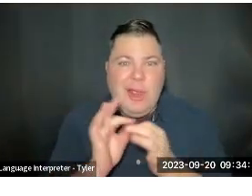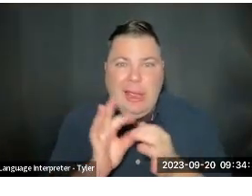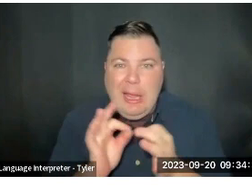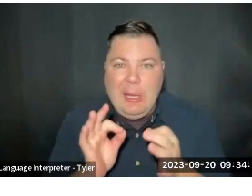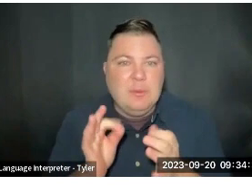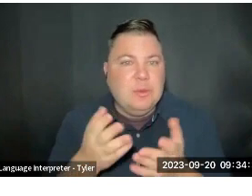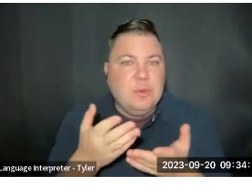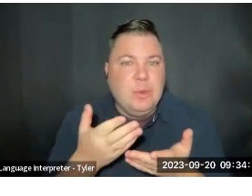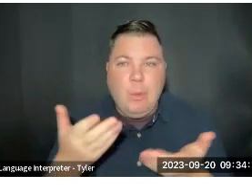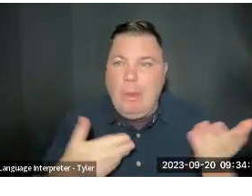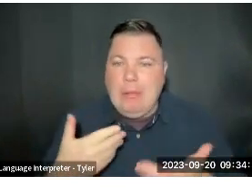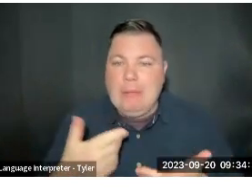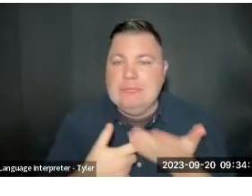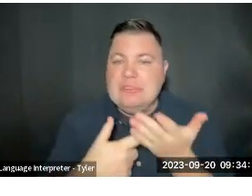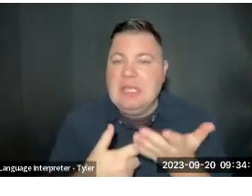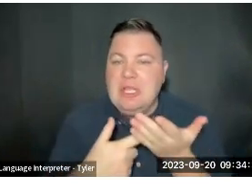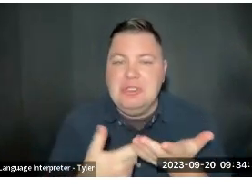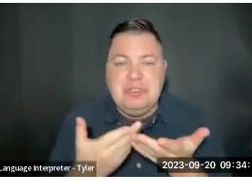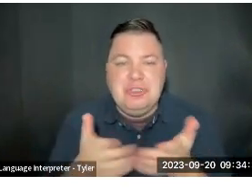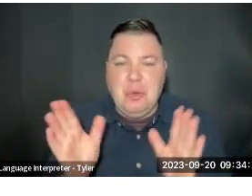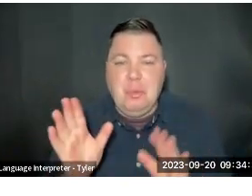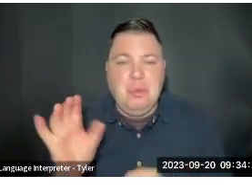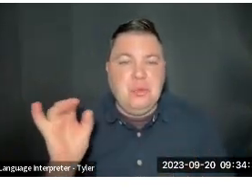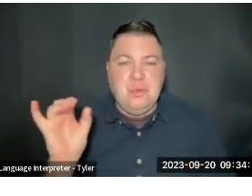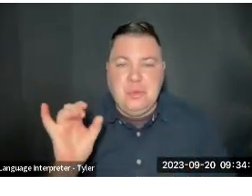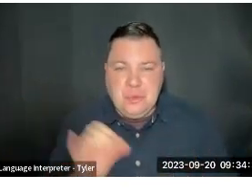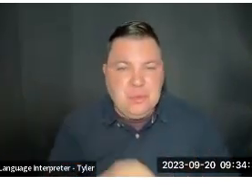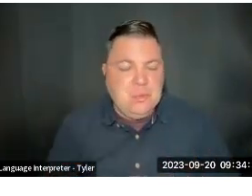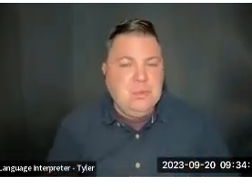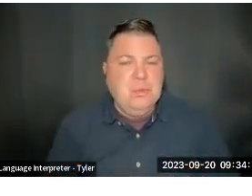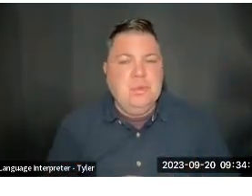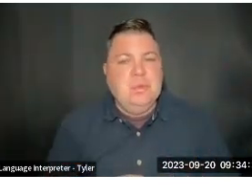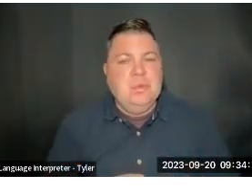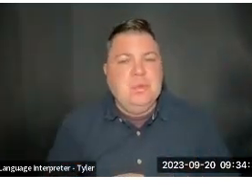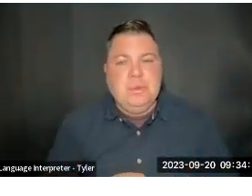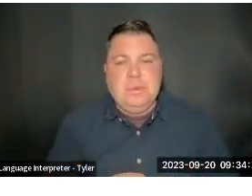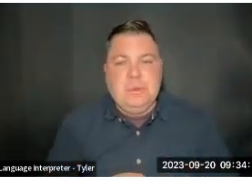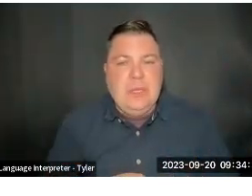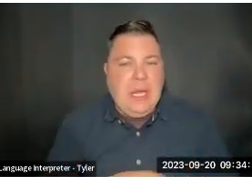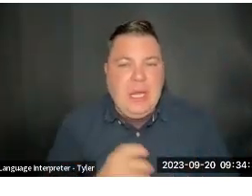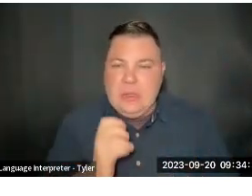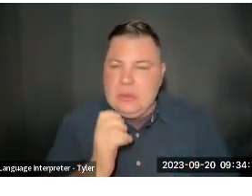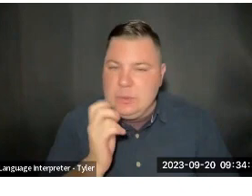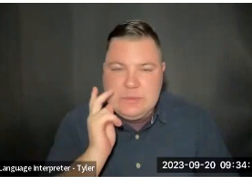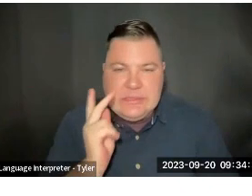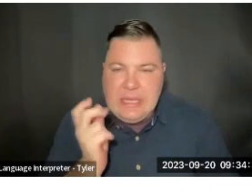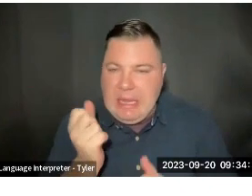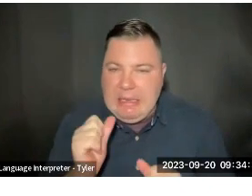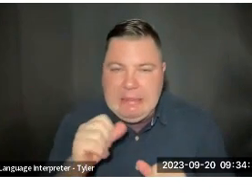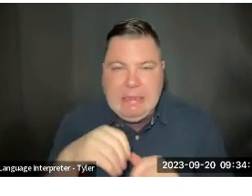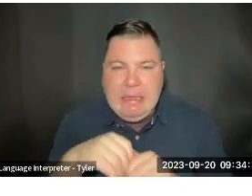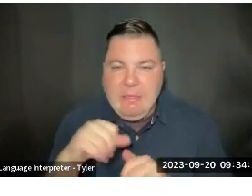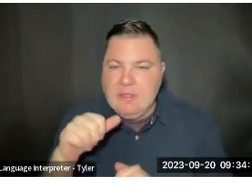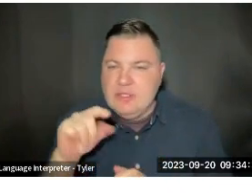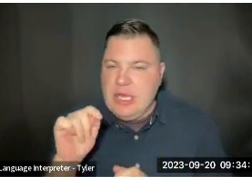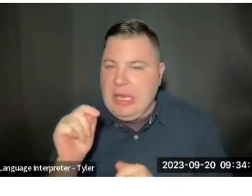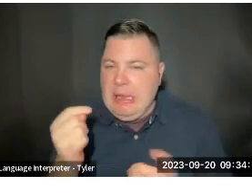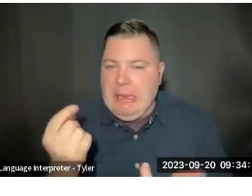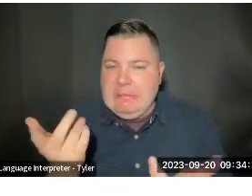discussion, just general discussion as well. I don't see any in the chat just